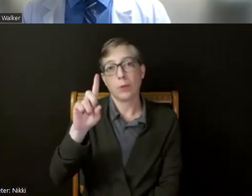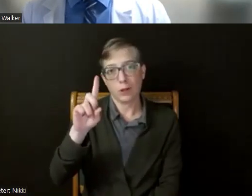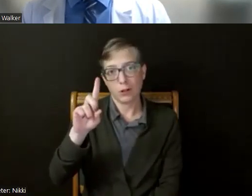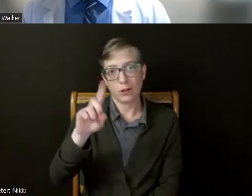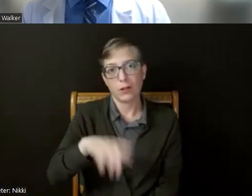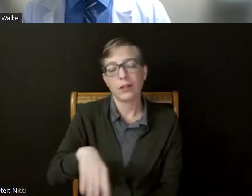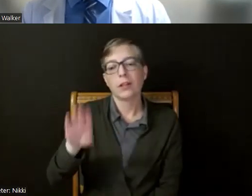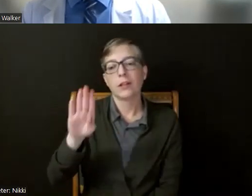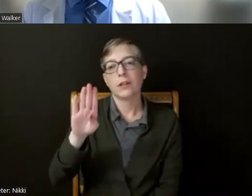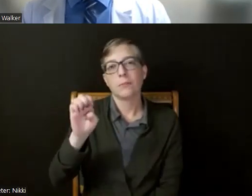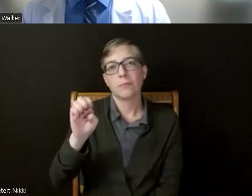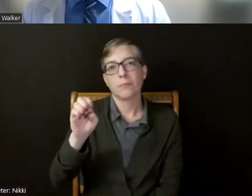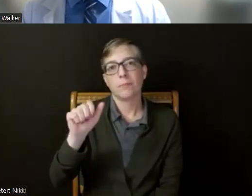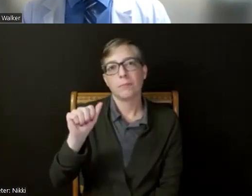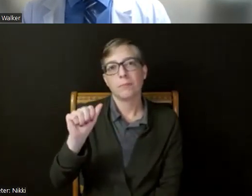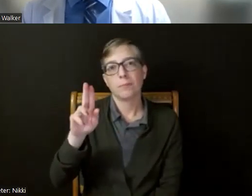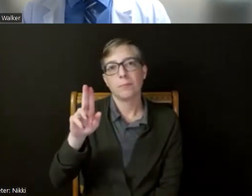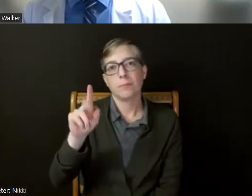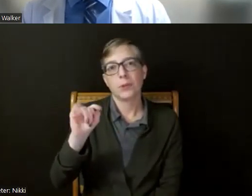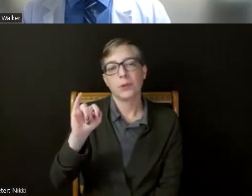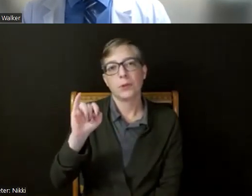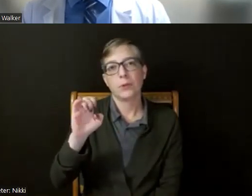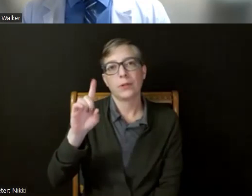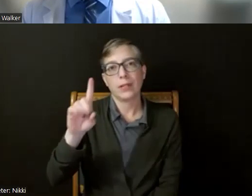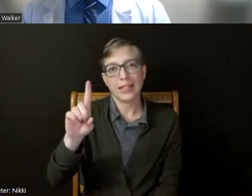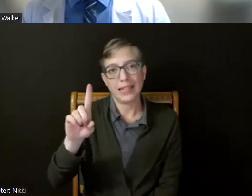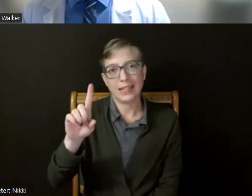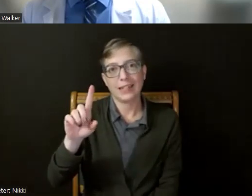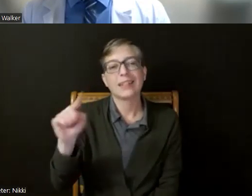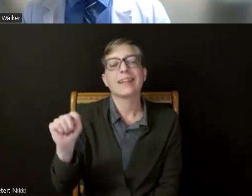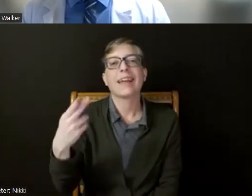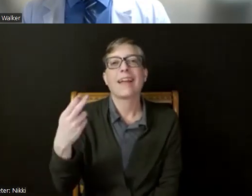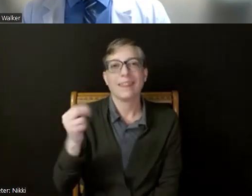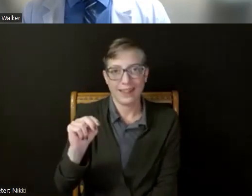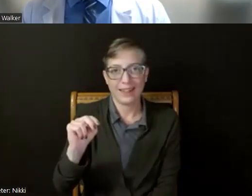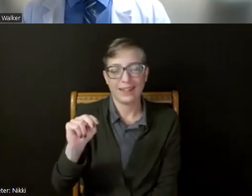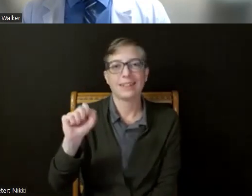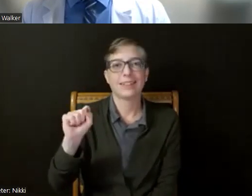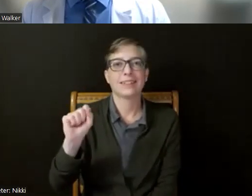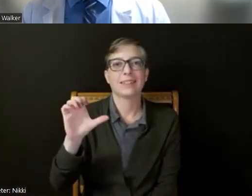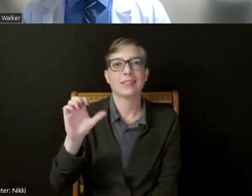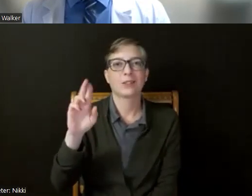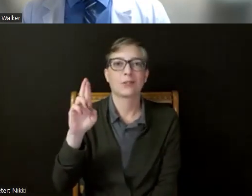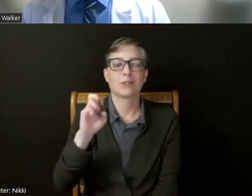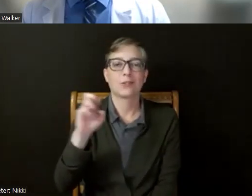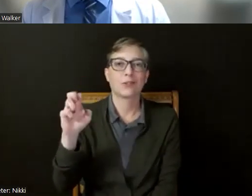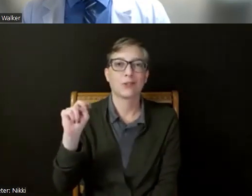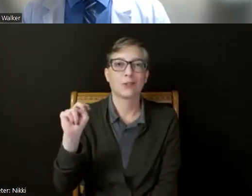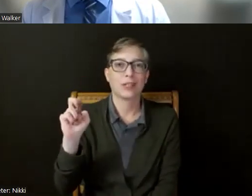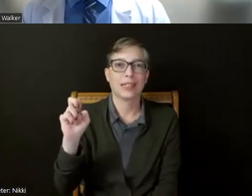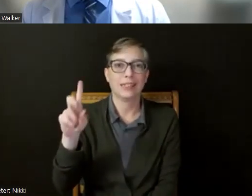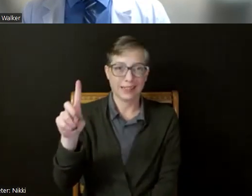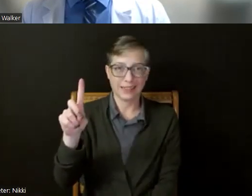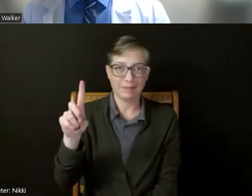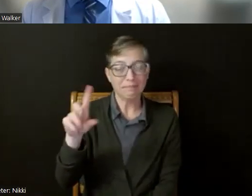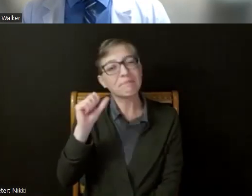we educate the barbers and stylists to educate their clients and help them kind of link up with us to get screenings